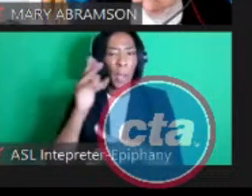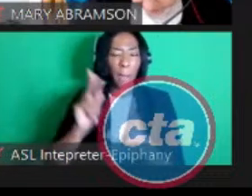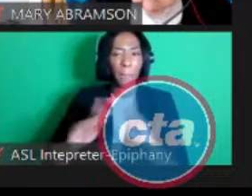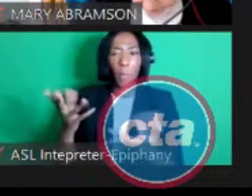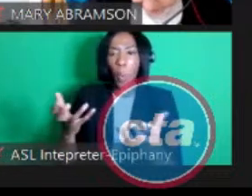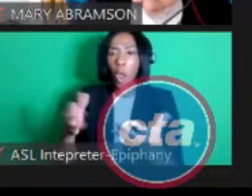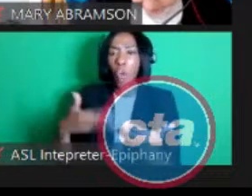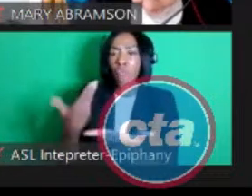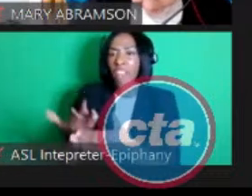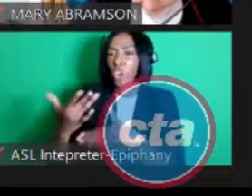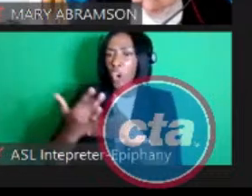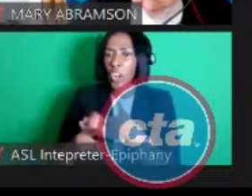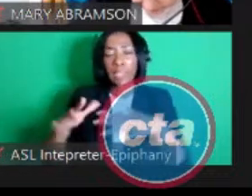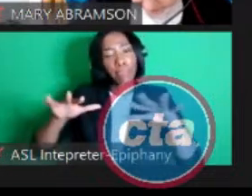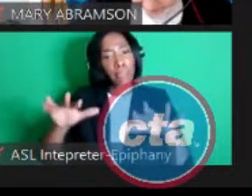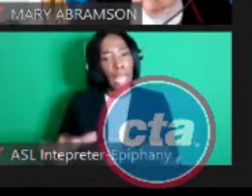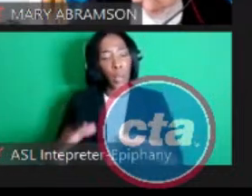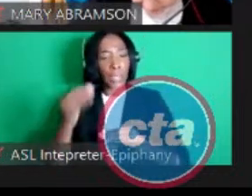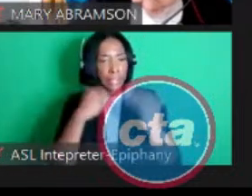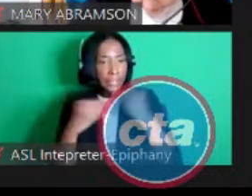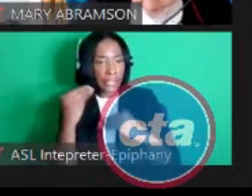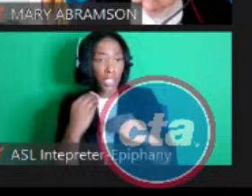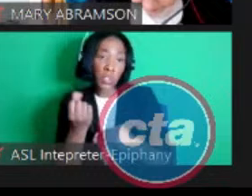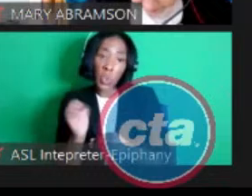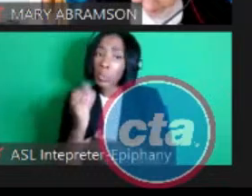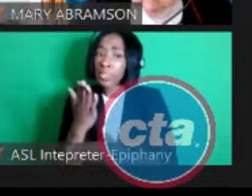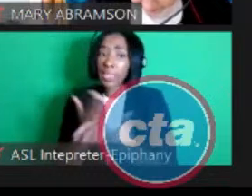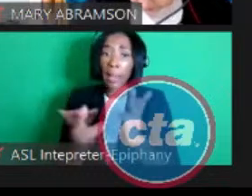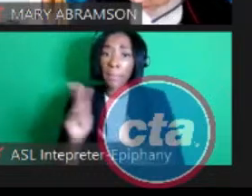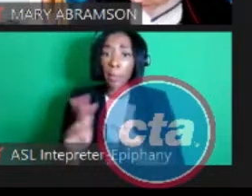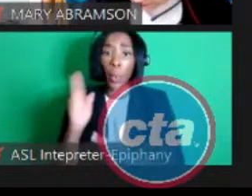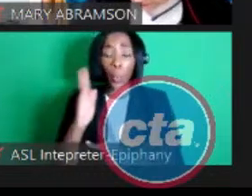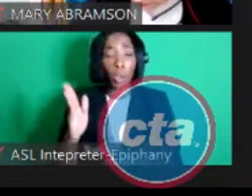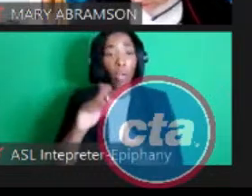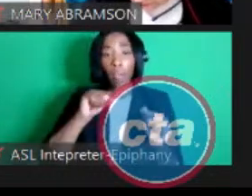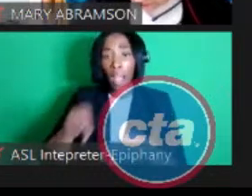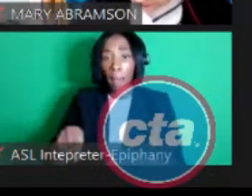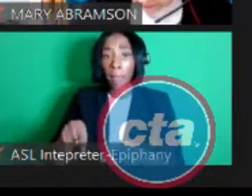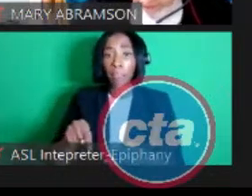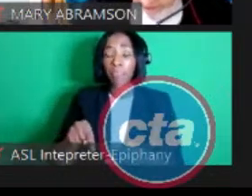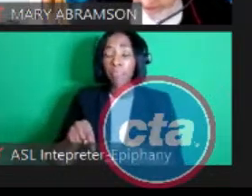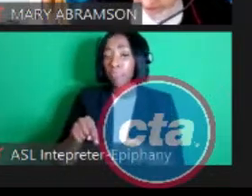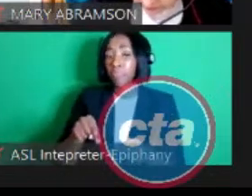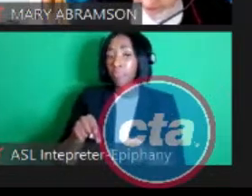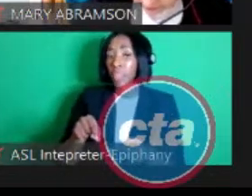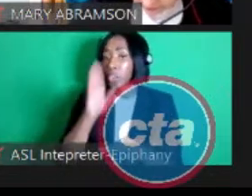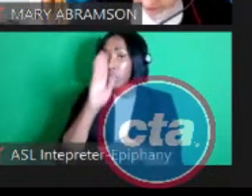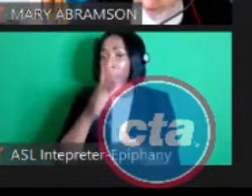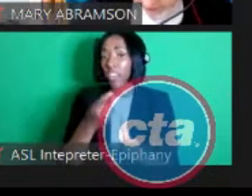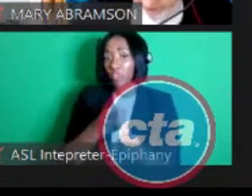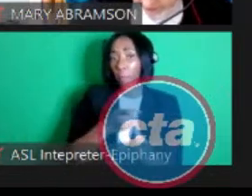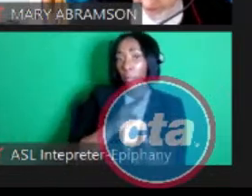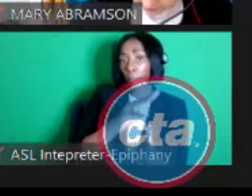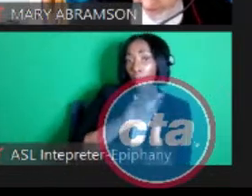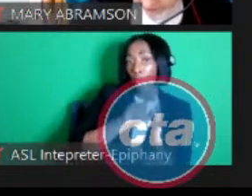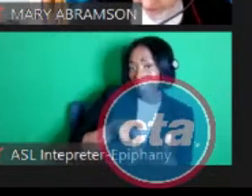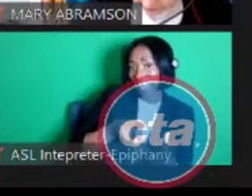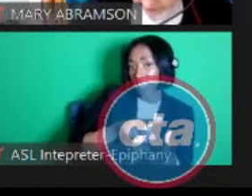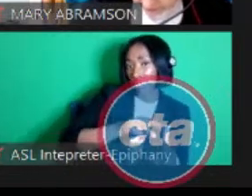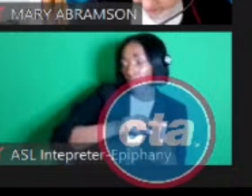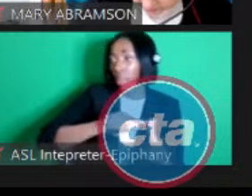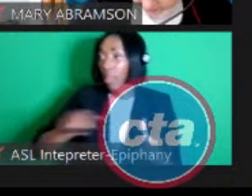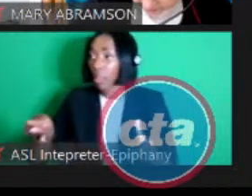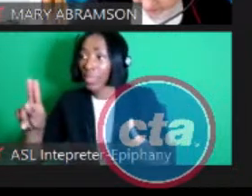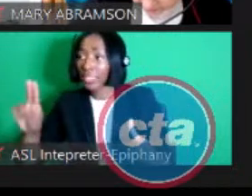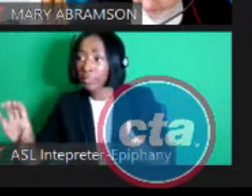get settled in, like to eat, do whatever. So some people will come probably directly from the McCormick Place to United Center. Others might go